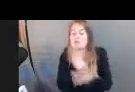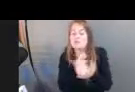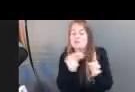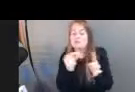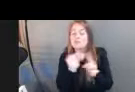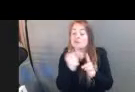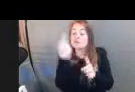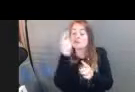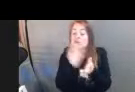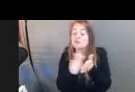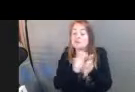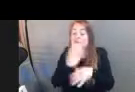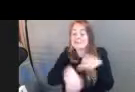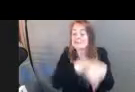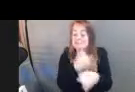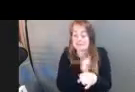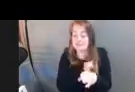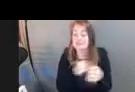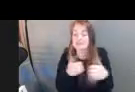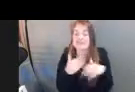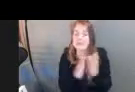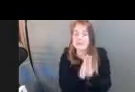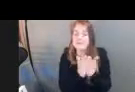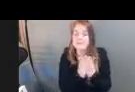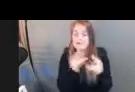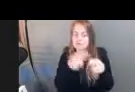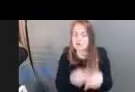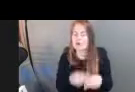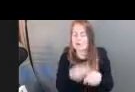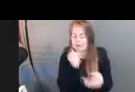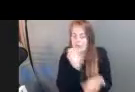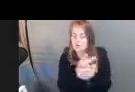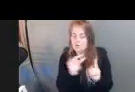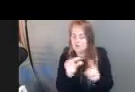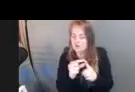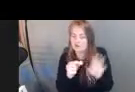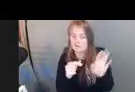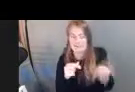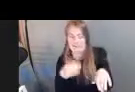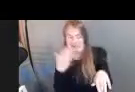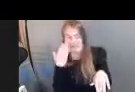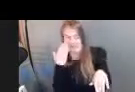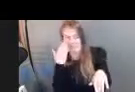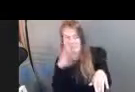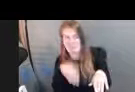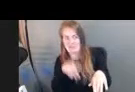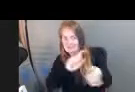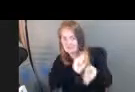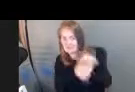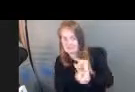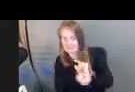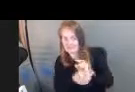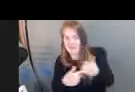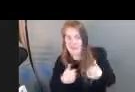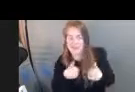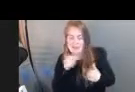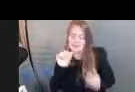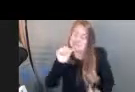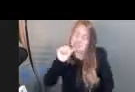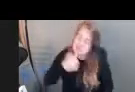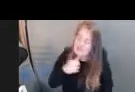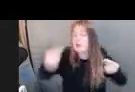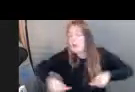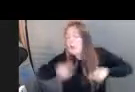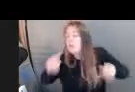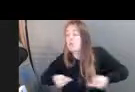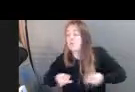journalists internationally, and they have a booklet on this. And I said, well, you need to tell them to change those terms because I'm not suffering from my